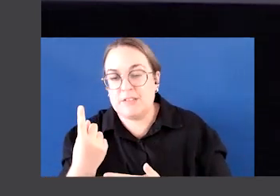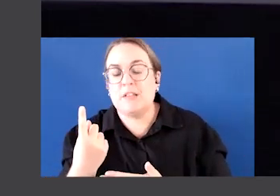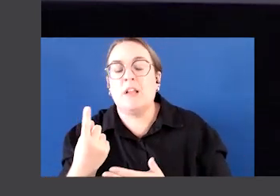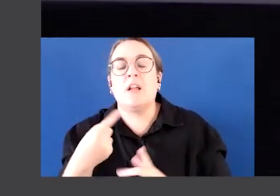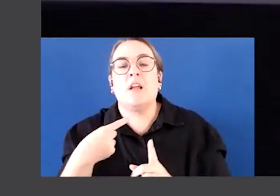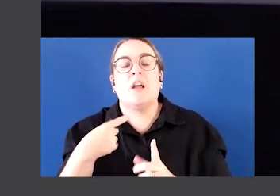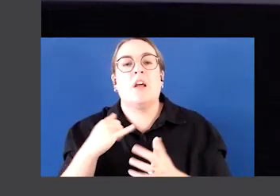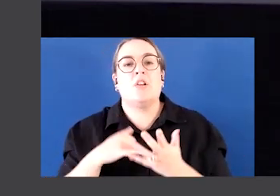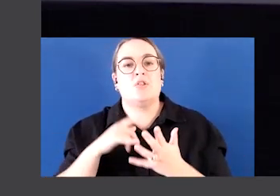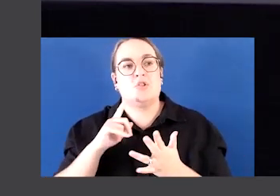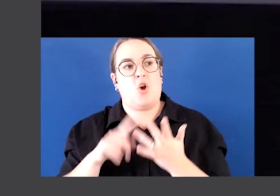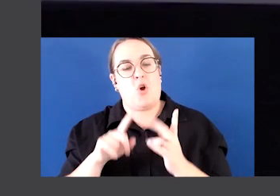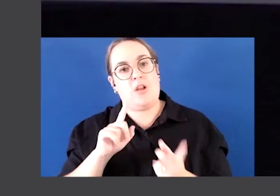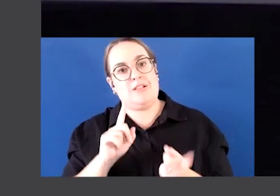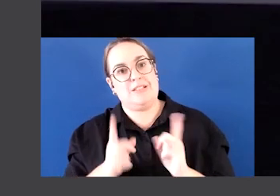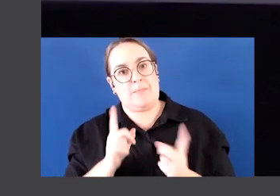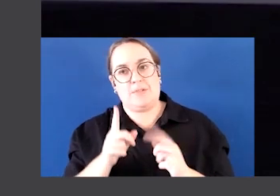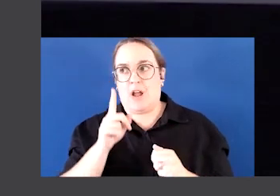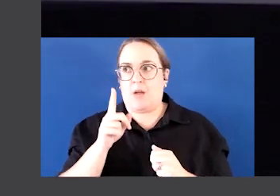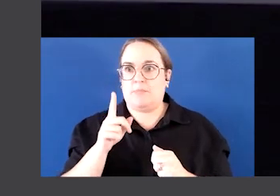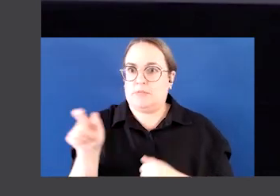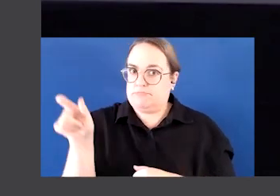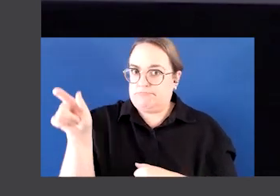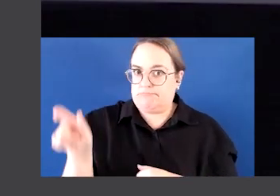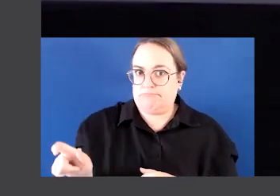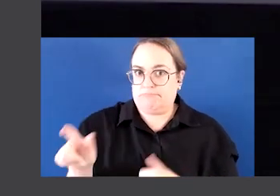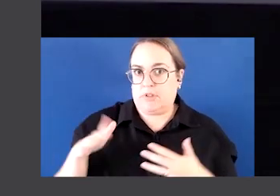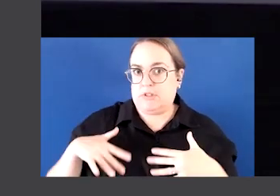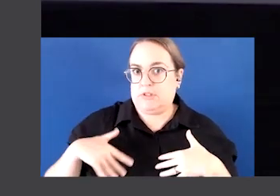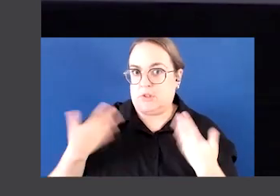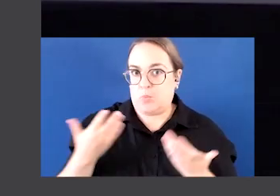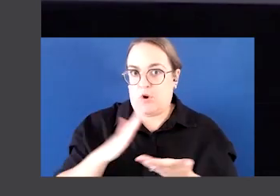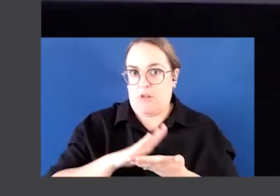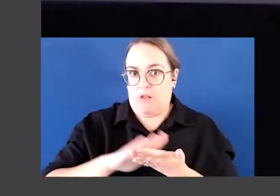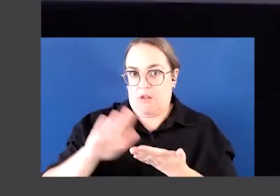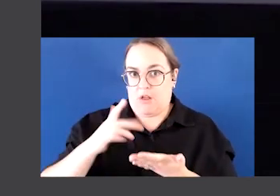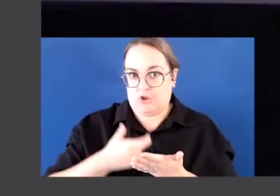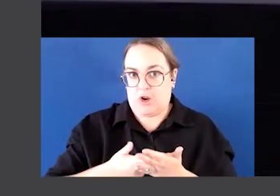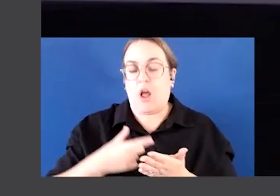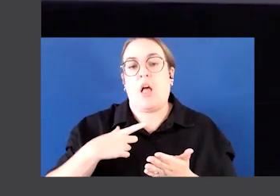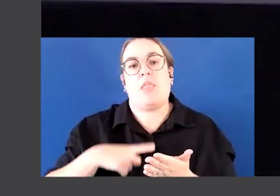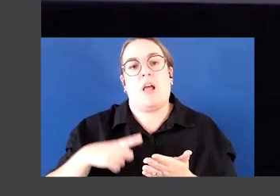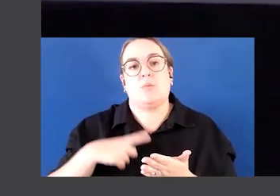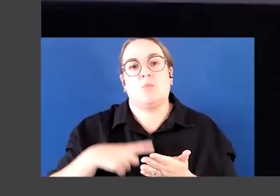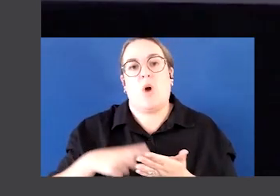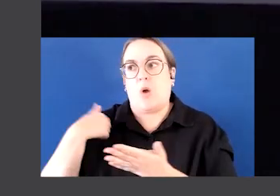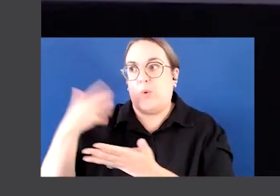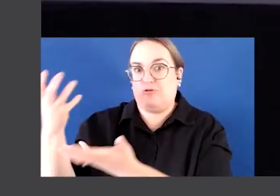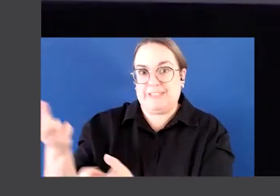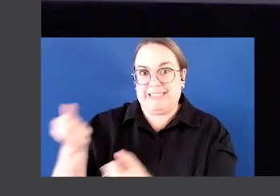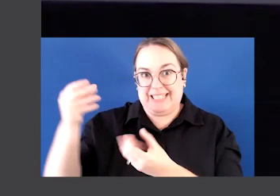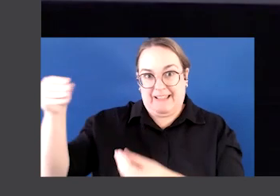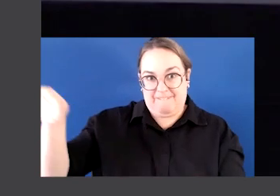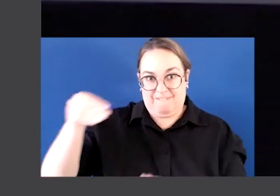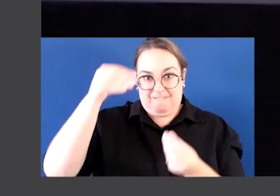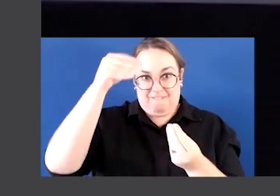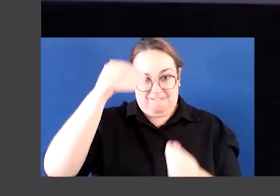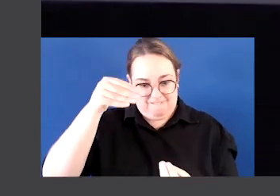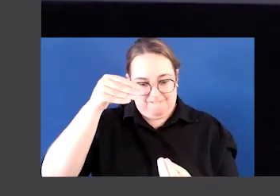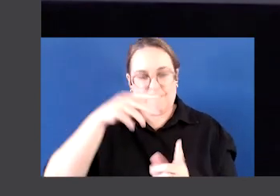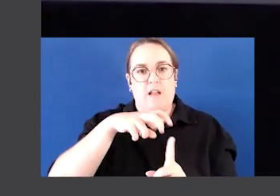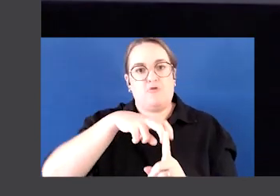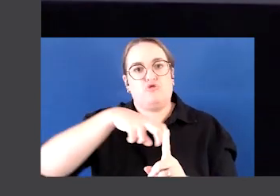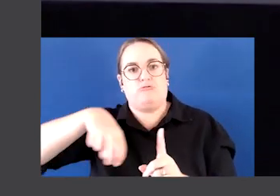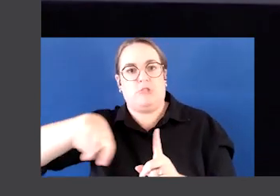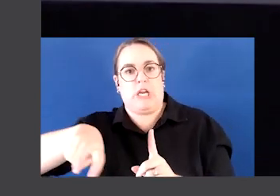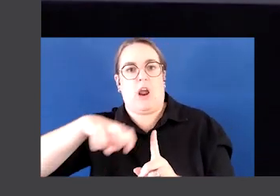matter. It may be a bullying allegation because there's something that they don't want to do that's not necessarily appropriate. So we do that triage process after we get the allegation